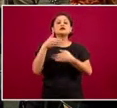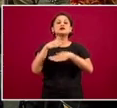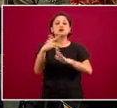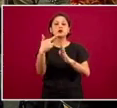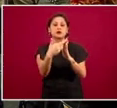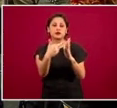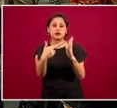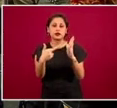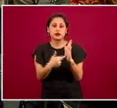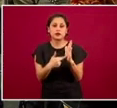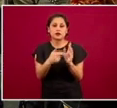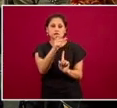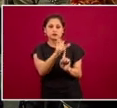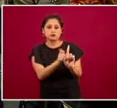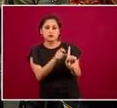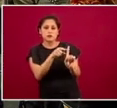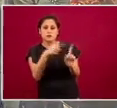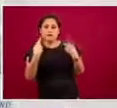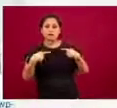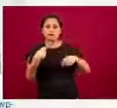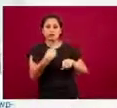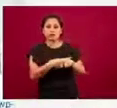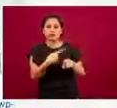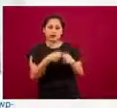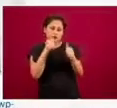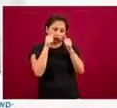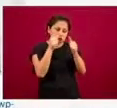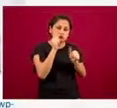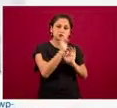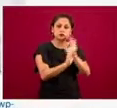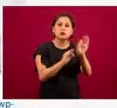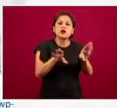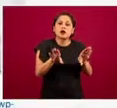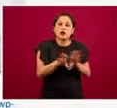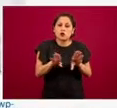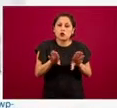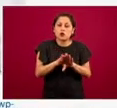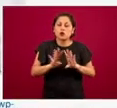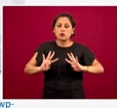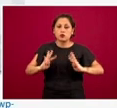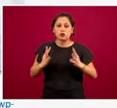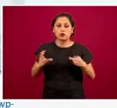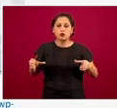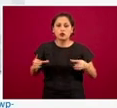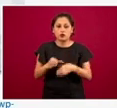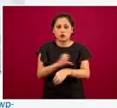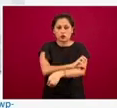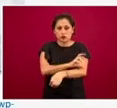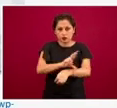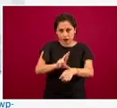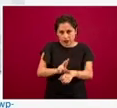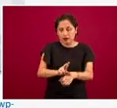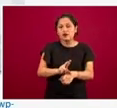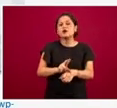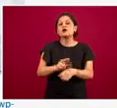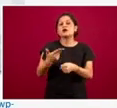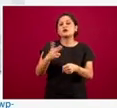capacities. Here we have a set of guidelines, which is the